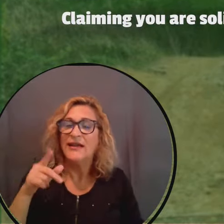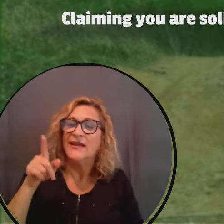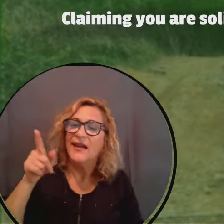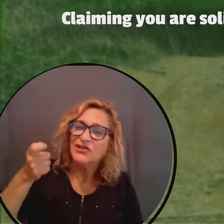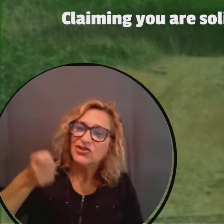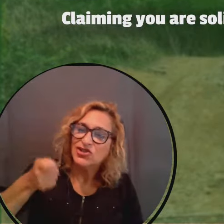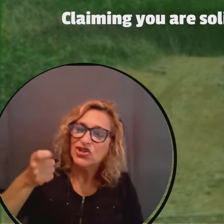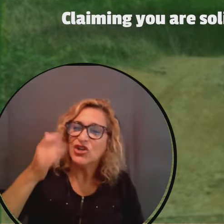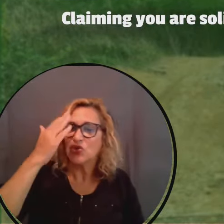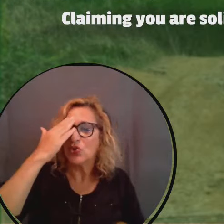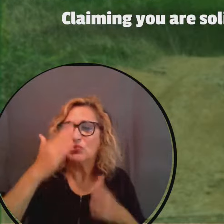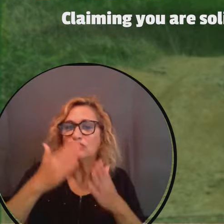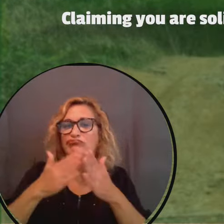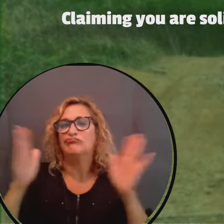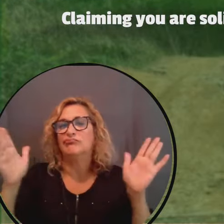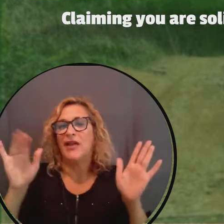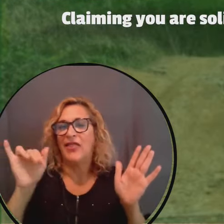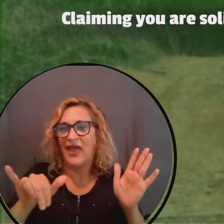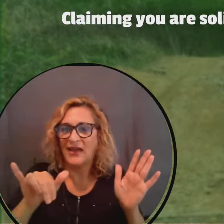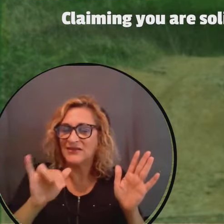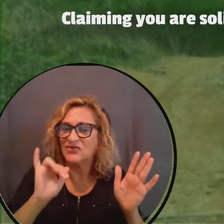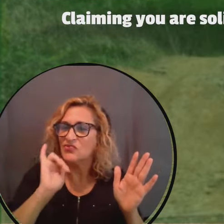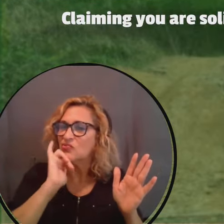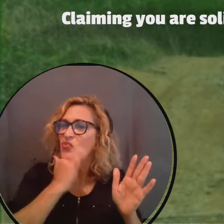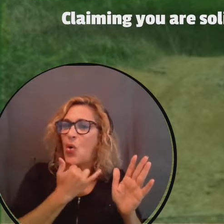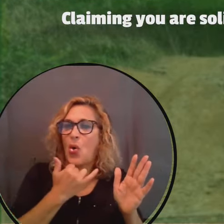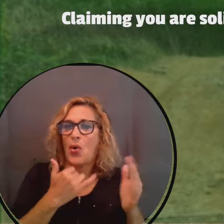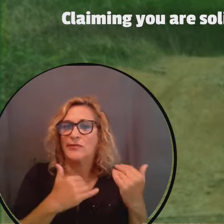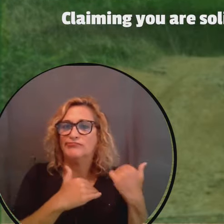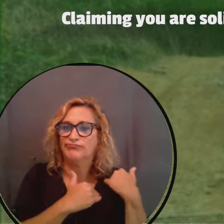of a conception of criminal liability.